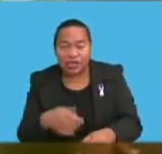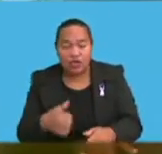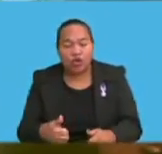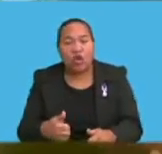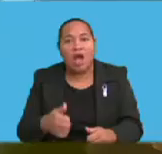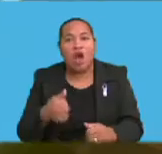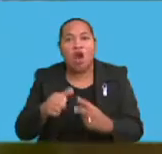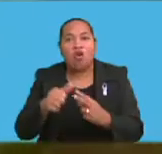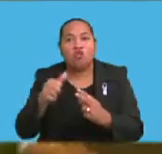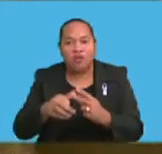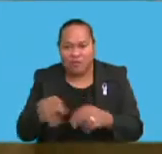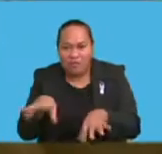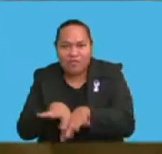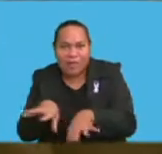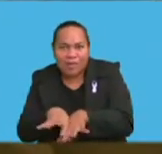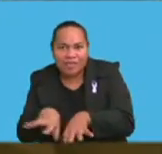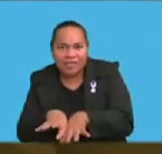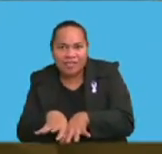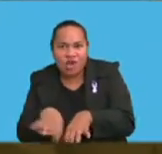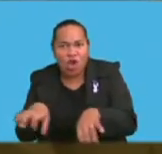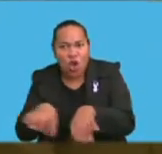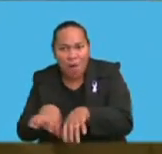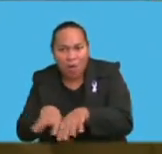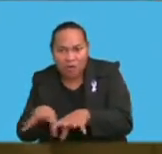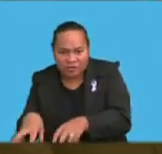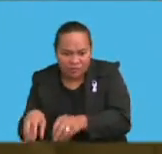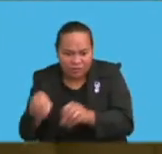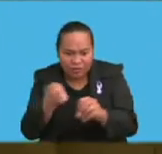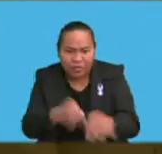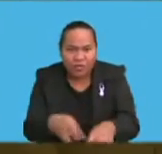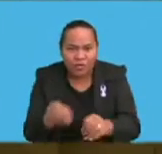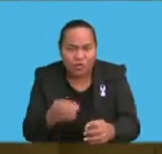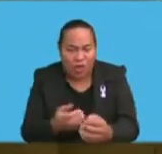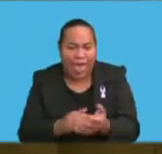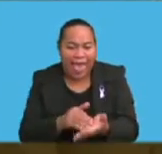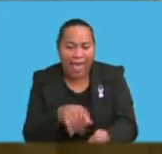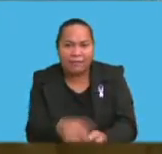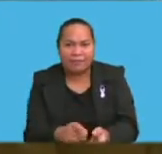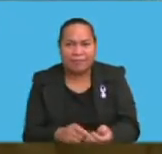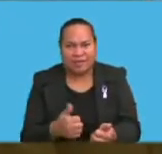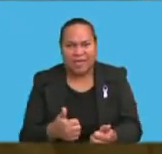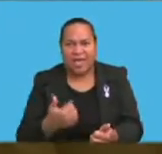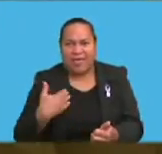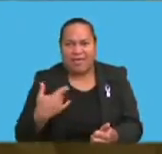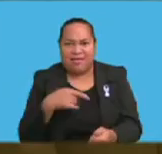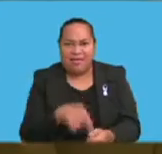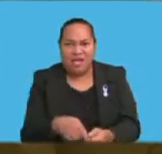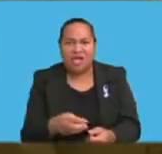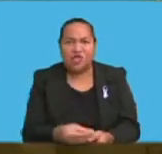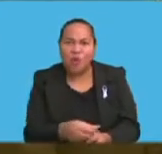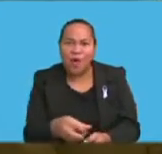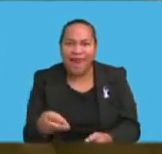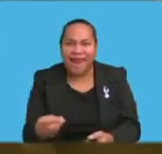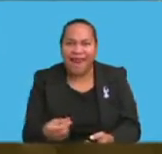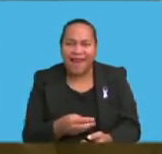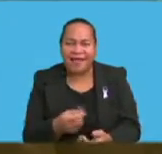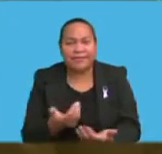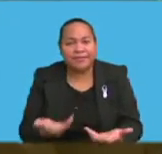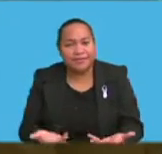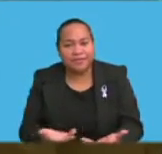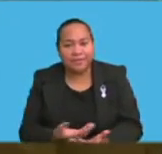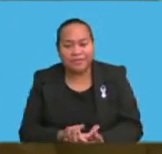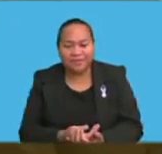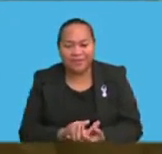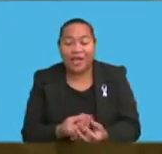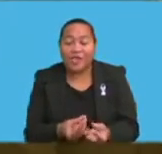composts, we can improve the health and the conditions of our soil, Madam Speaker. Likewise, on the